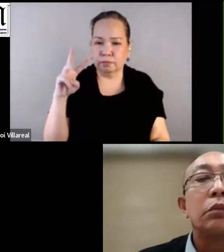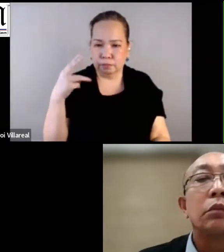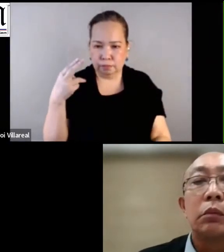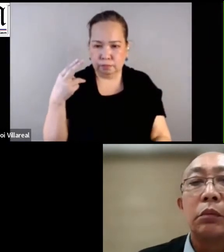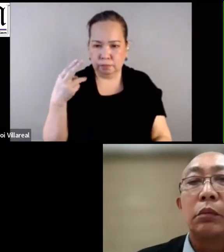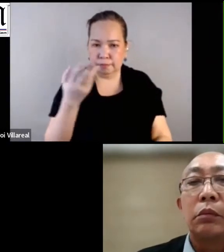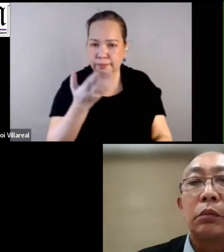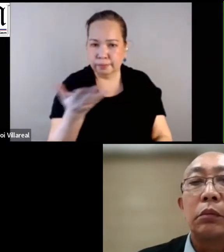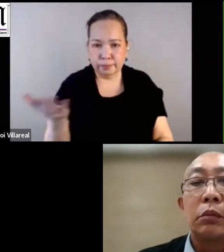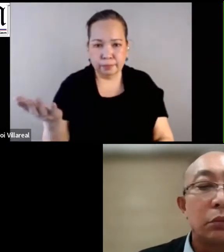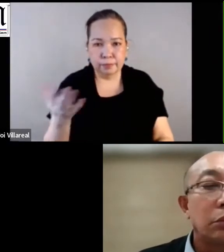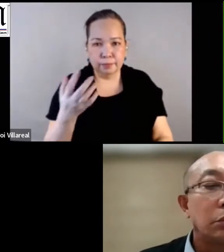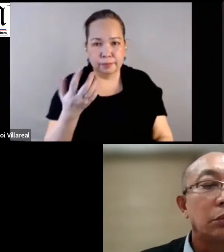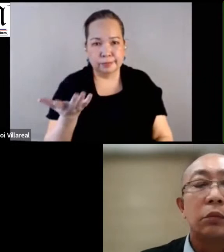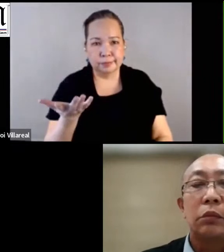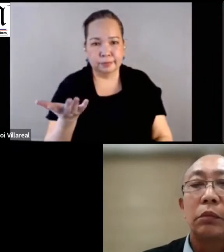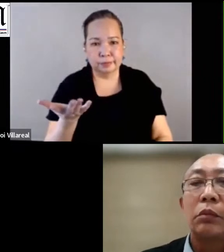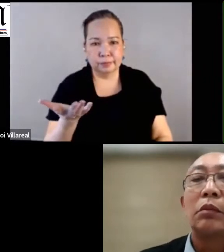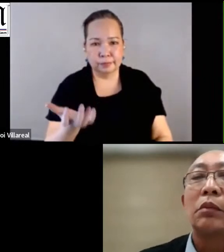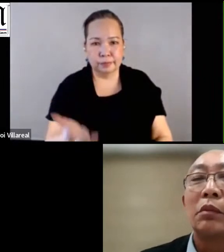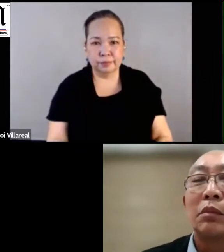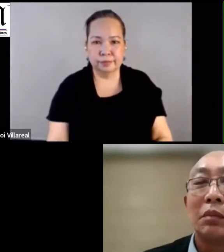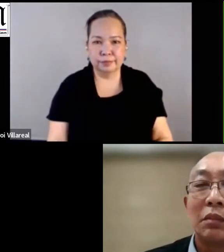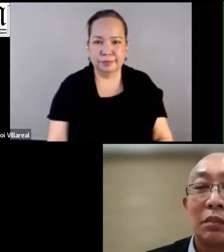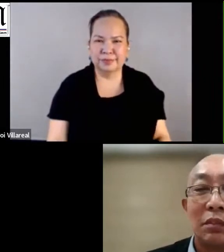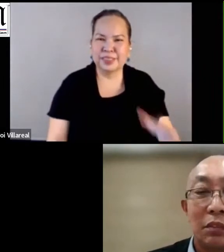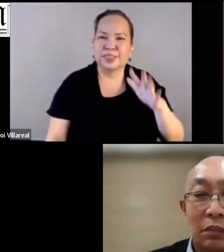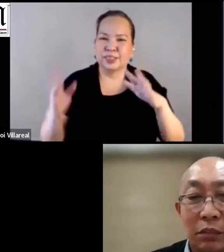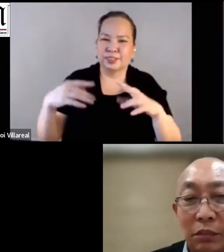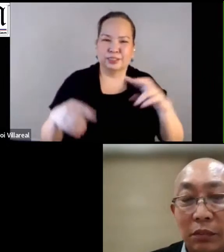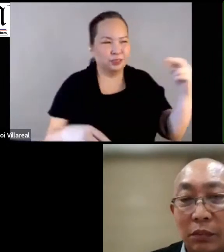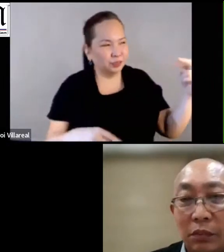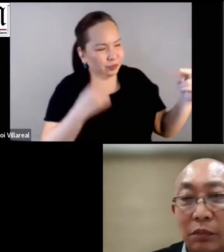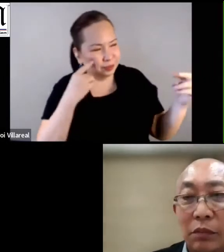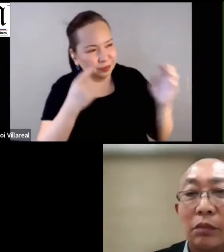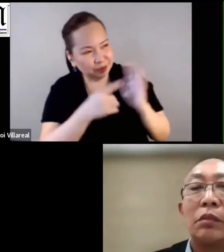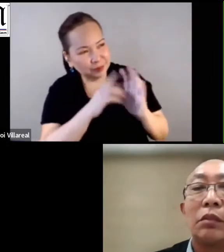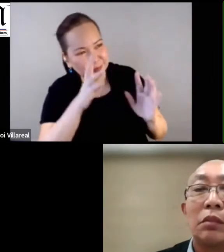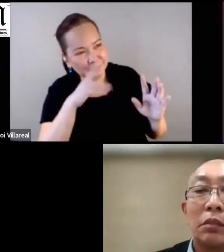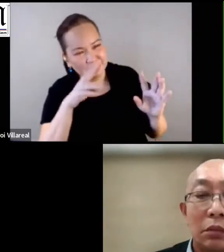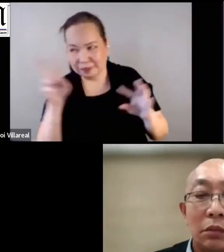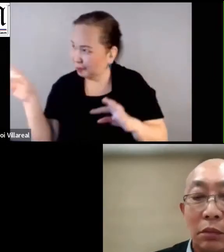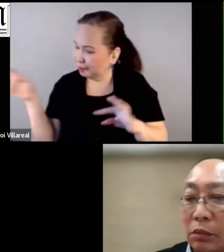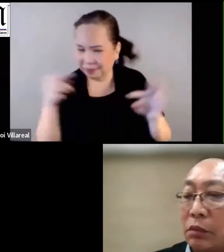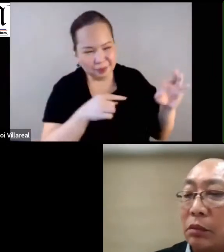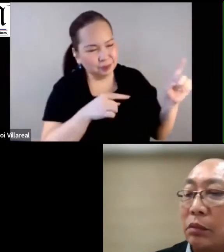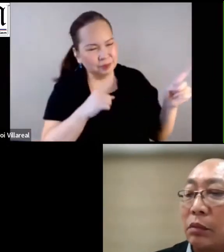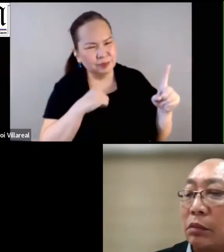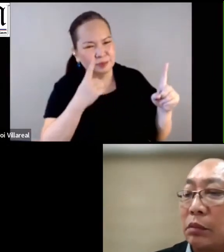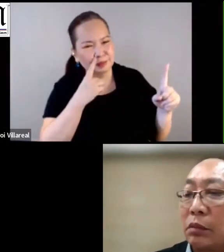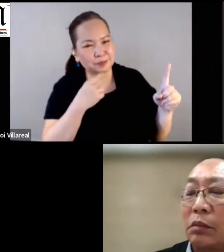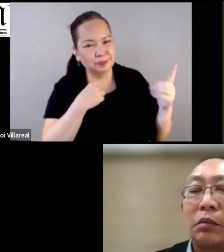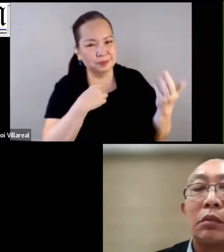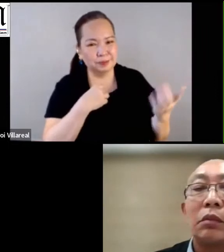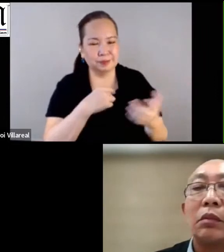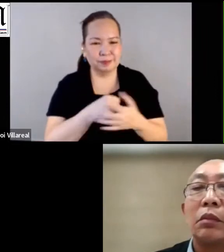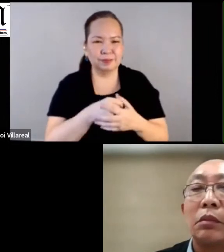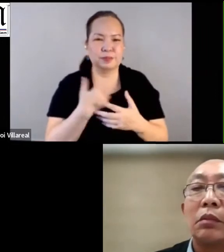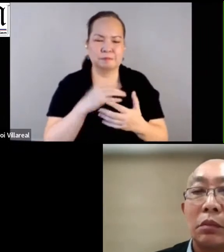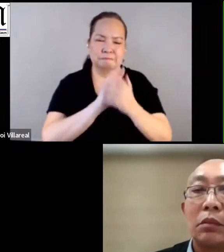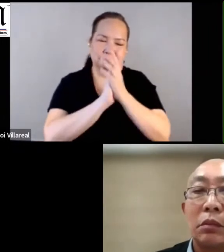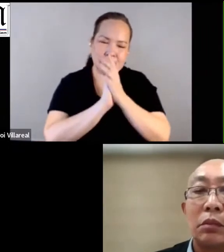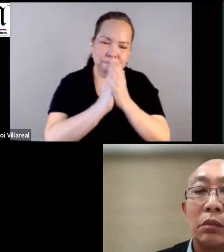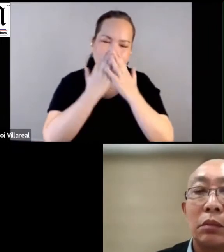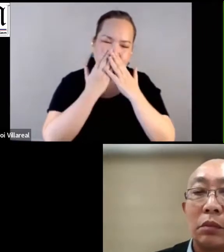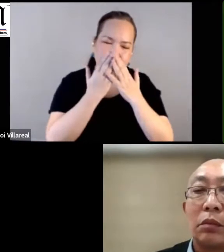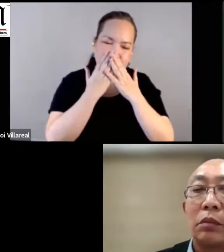Mr. Chairman? Yes, sorry. Scouter Dale, you are recognized. Thank you, Mr. Chairman. This is a very laudable